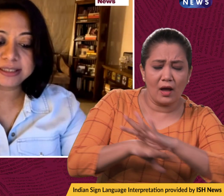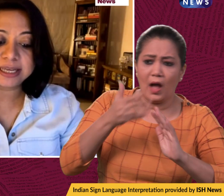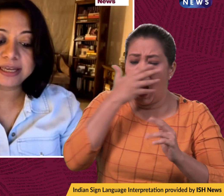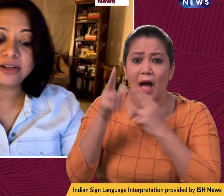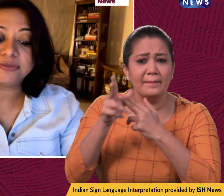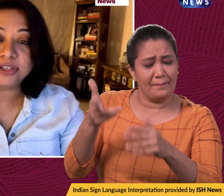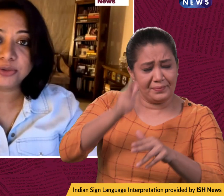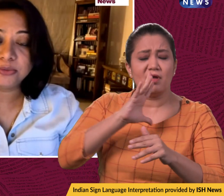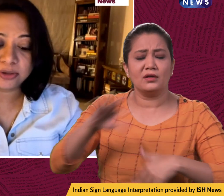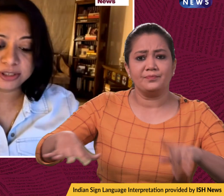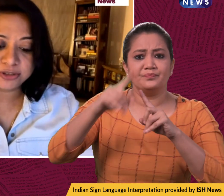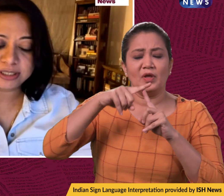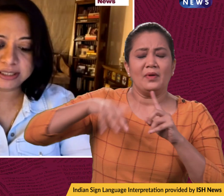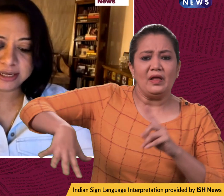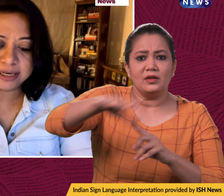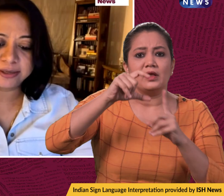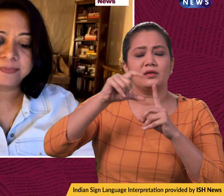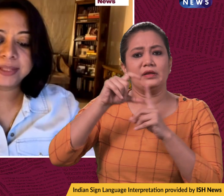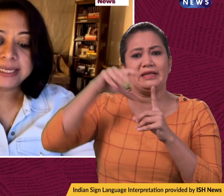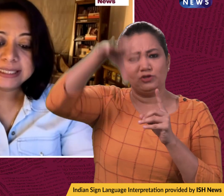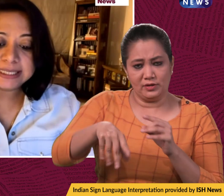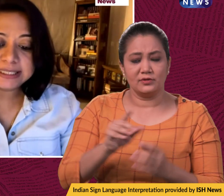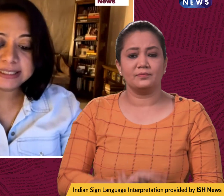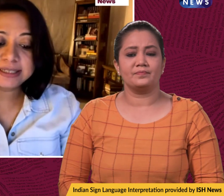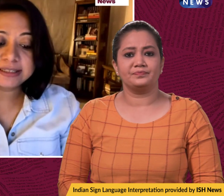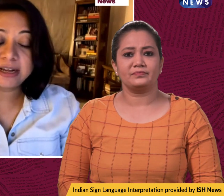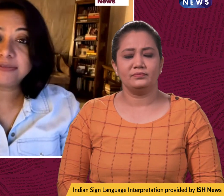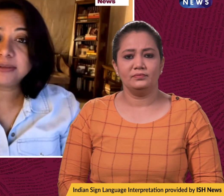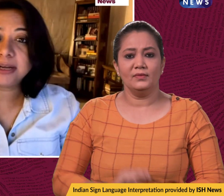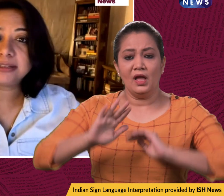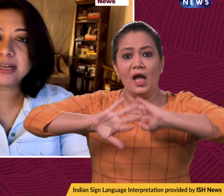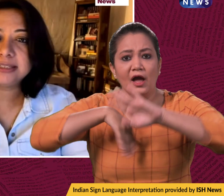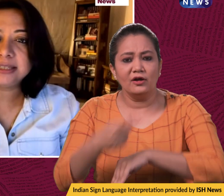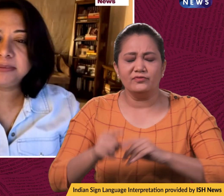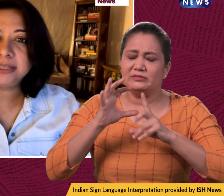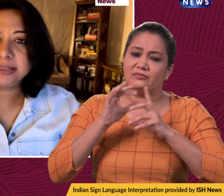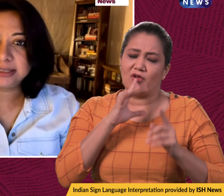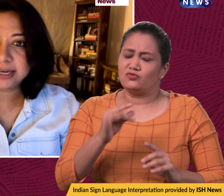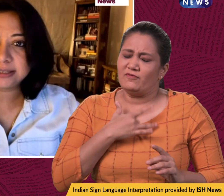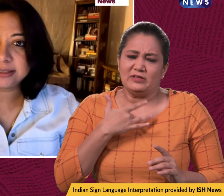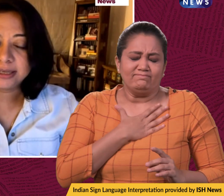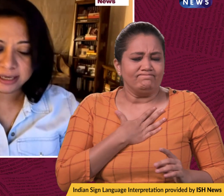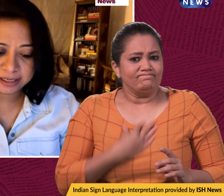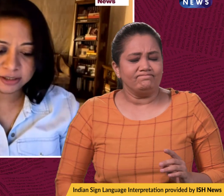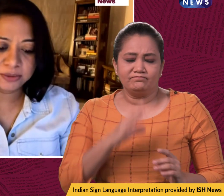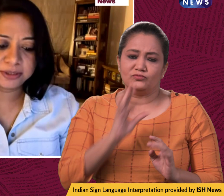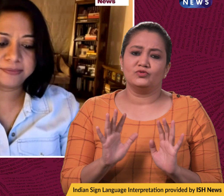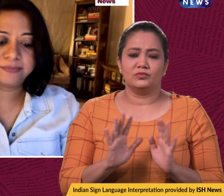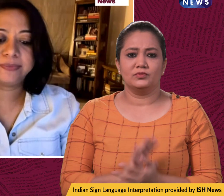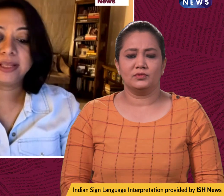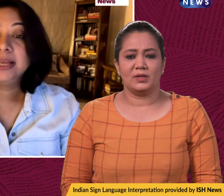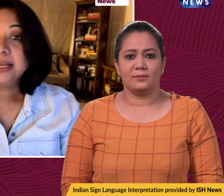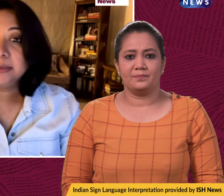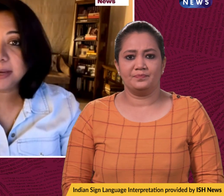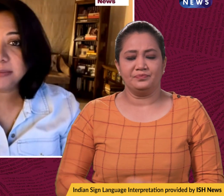conducted in the area of Tiru Mon district in Nagaland. The incident and its aftermath are deeply regretted, end quote.